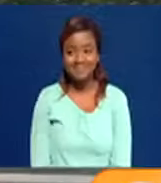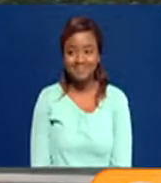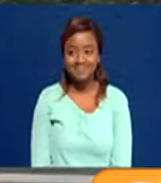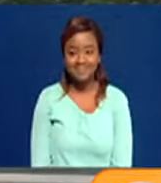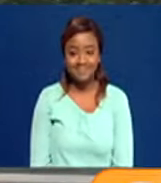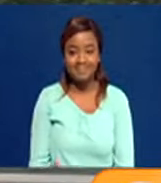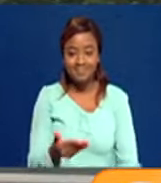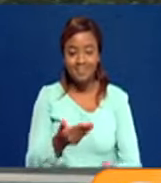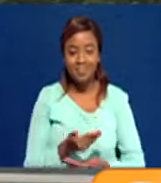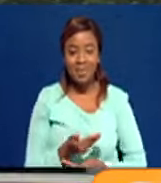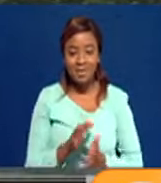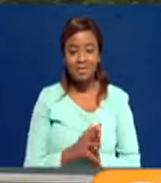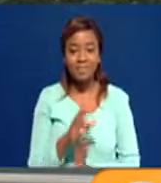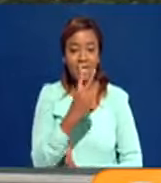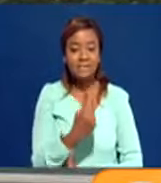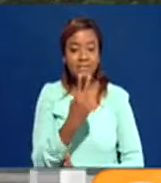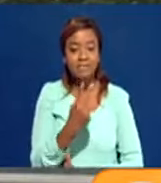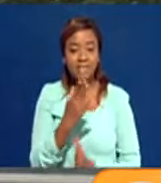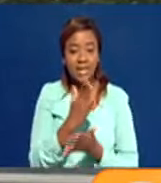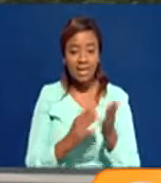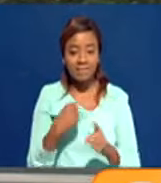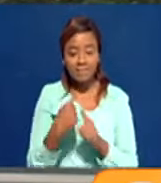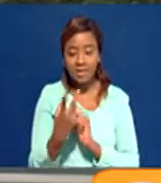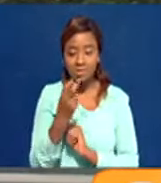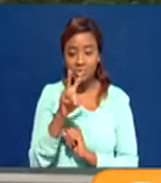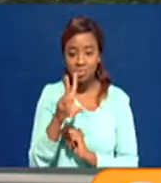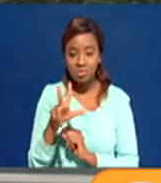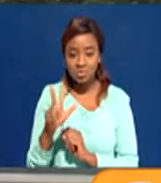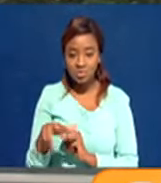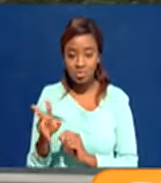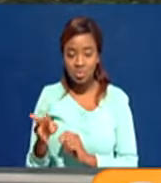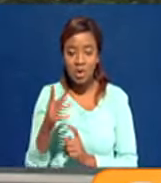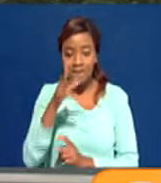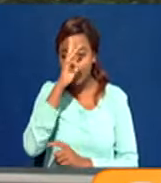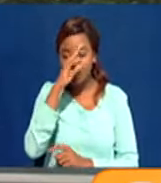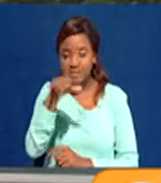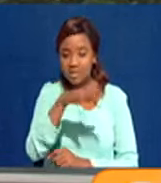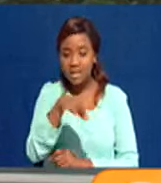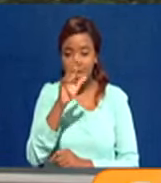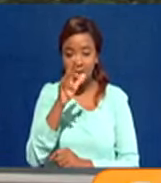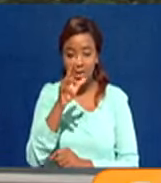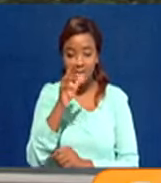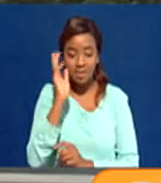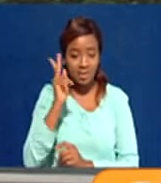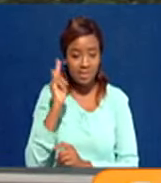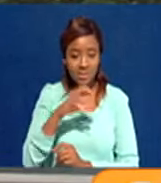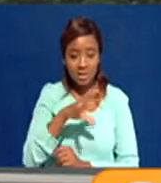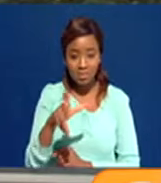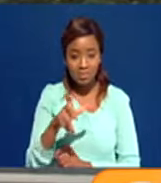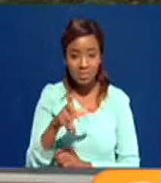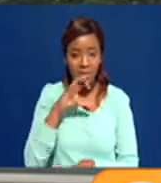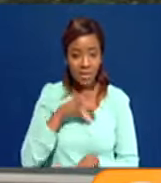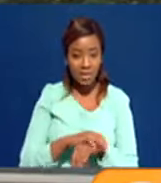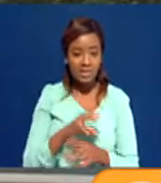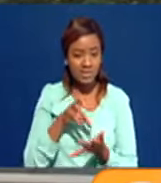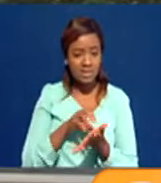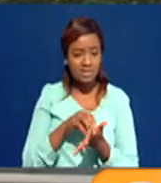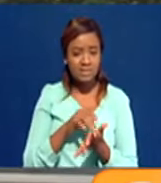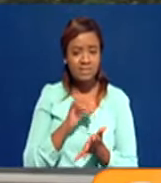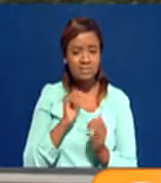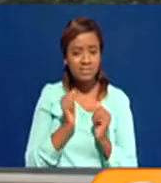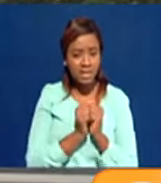During the second half of 2022, police in Kisii County recorded not less than 10 high-profile